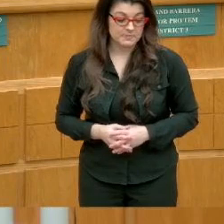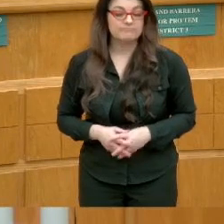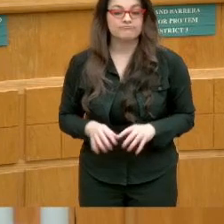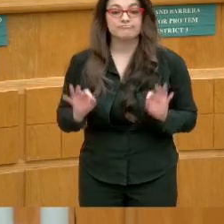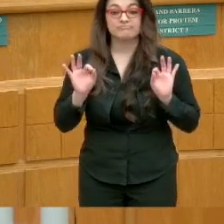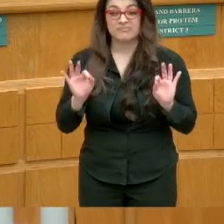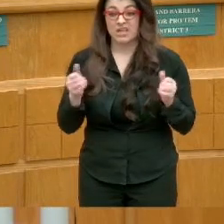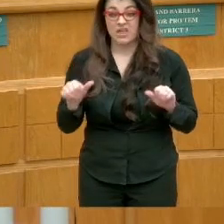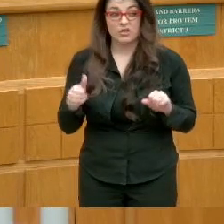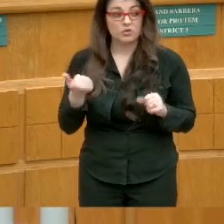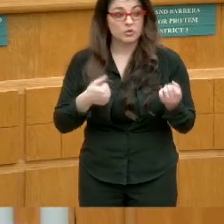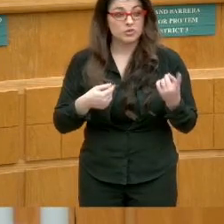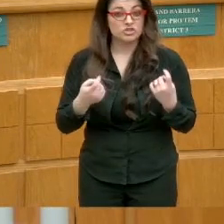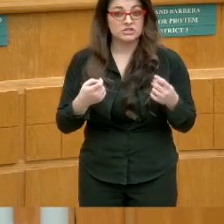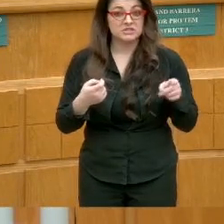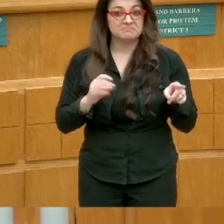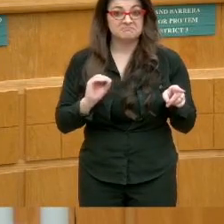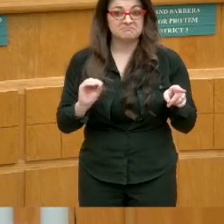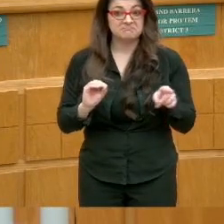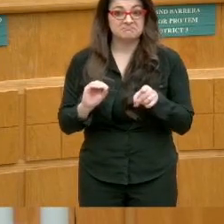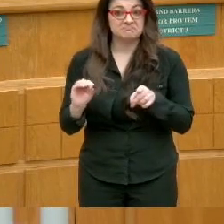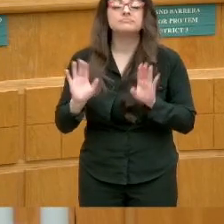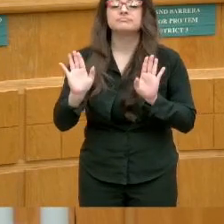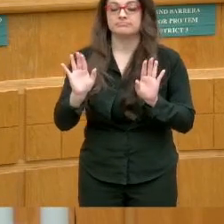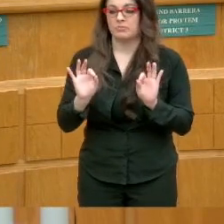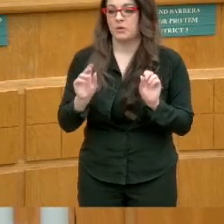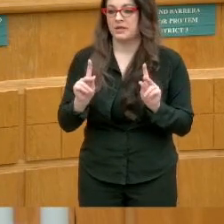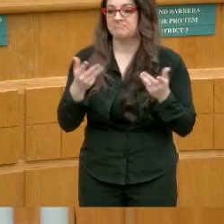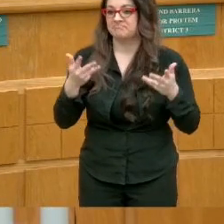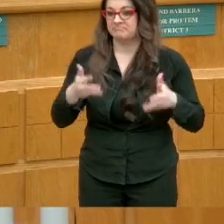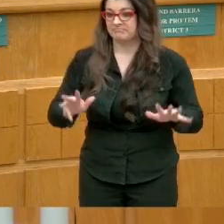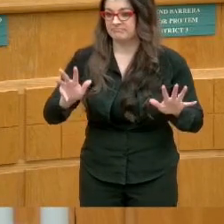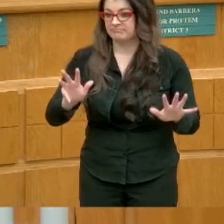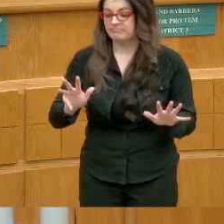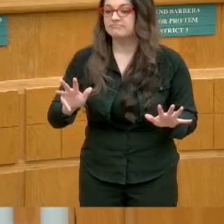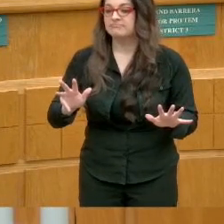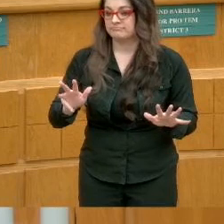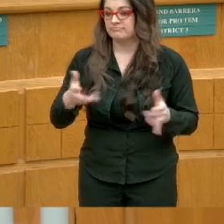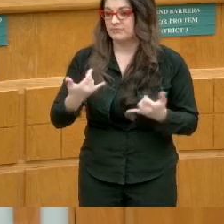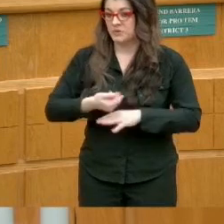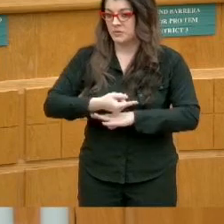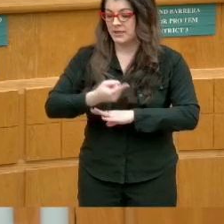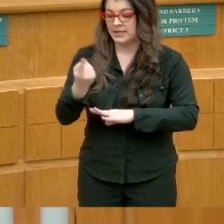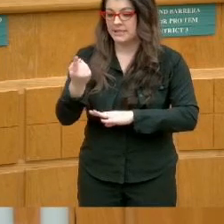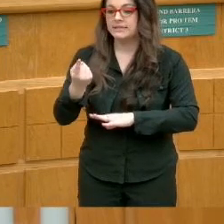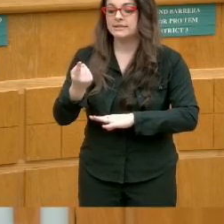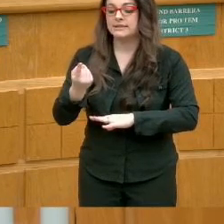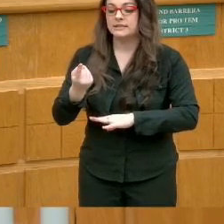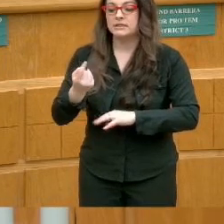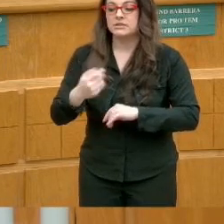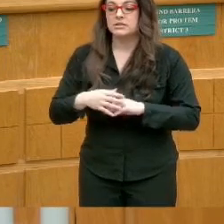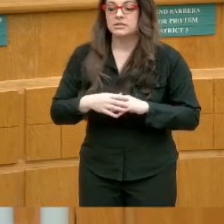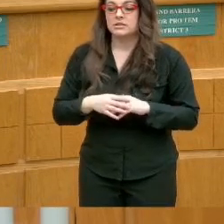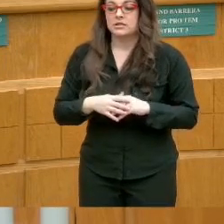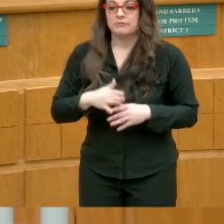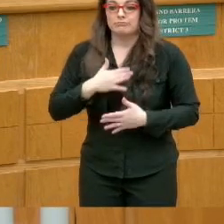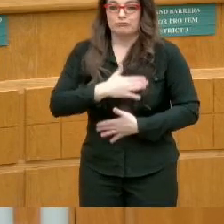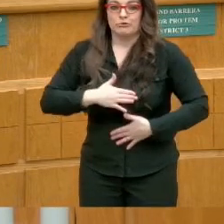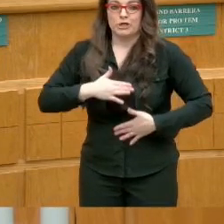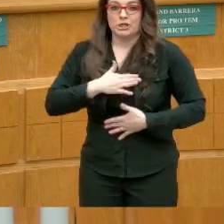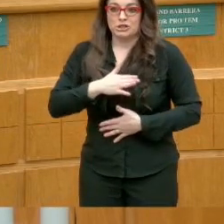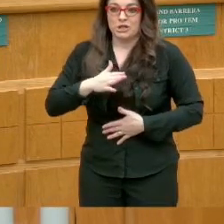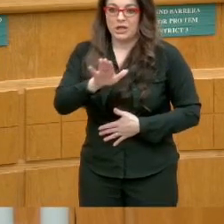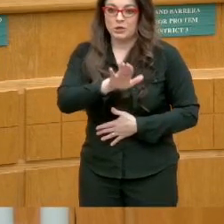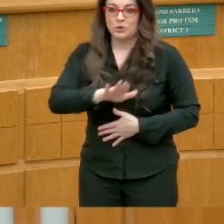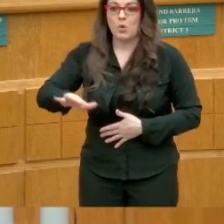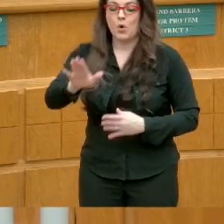Okay, do we have any more questions at this time? Okay, great. So that concludes our press briefing for today. Excuse me, for today. We appreciate everybody